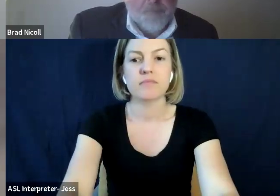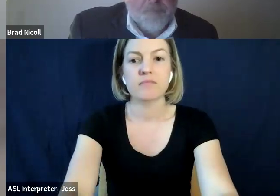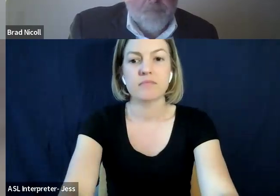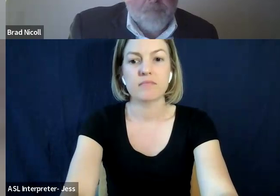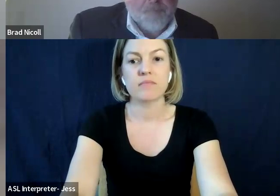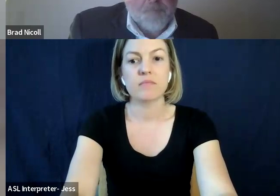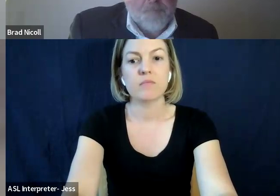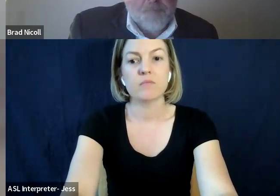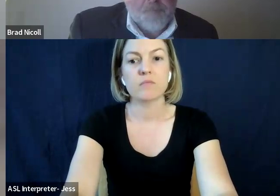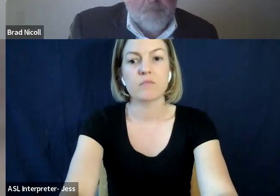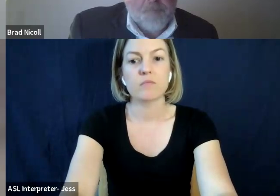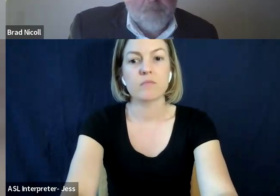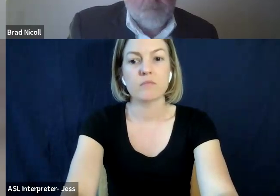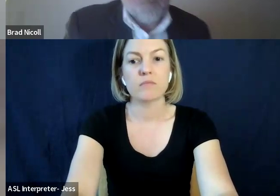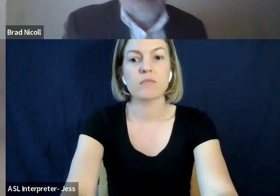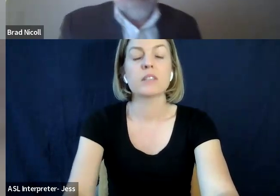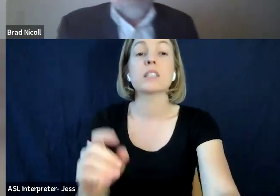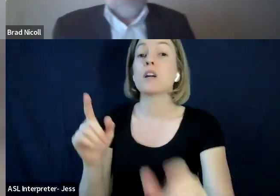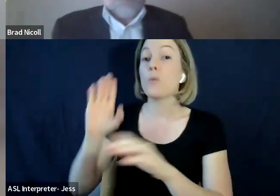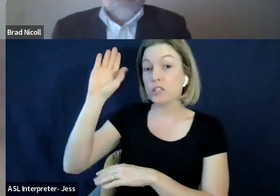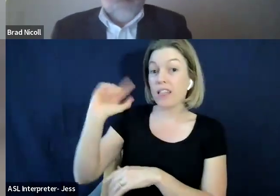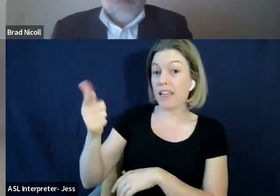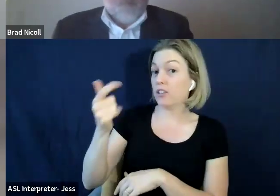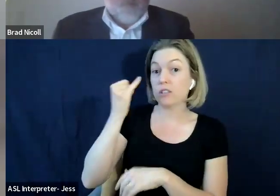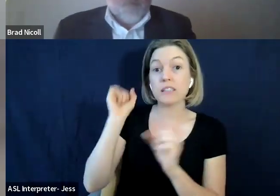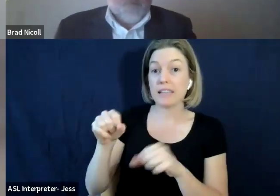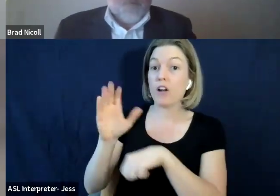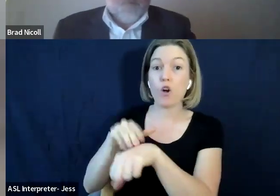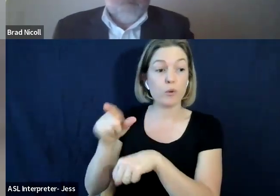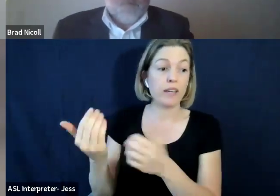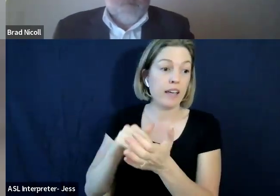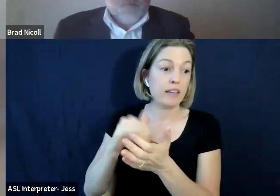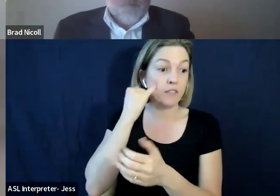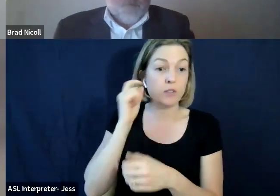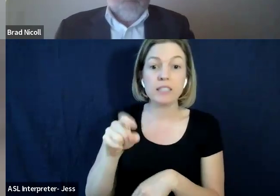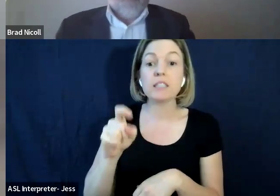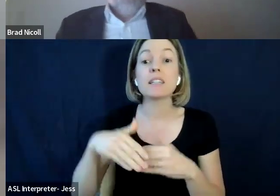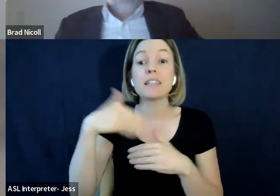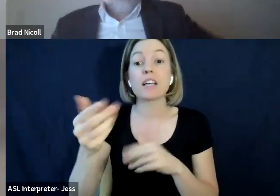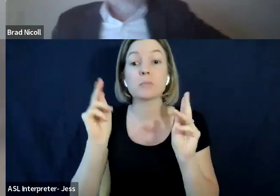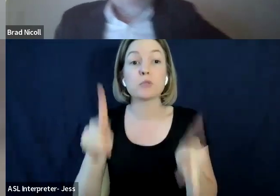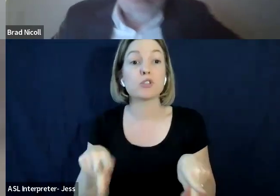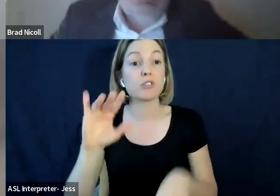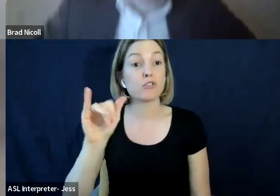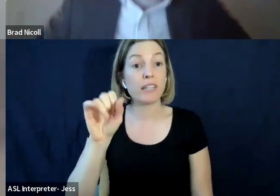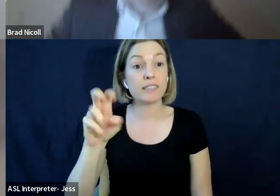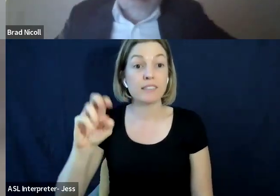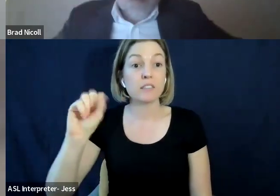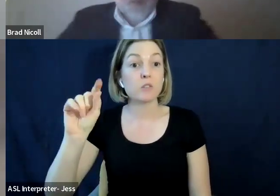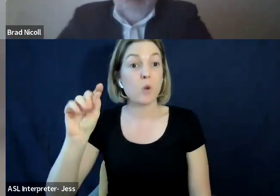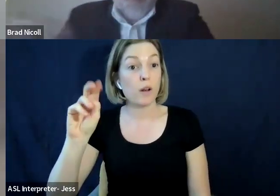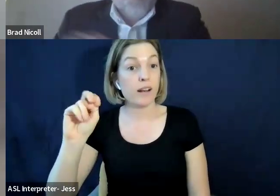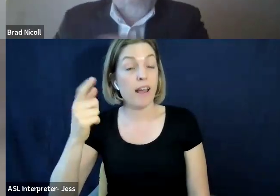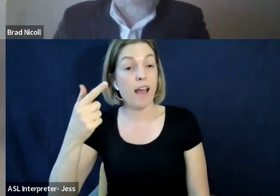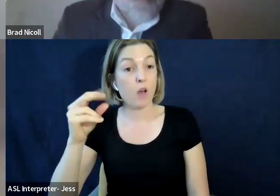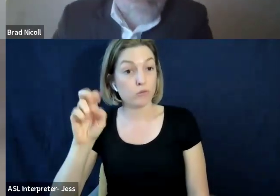you, Freedom, and feel free to raise your hand later and we'll be sure to call on you. Next on the line is Jason Stonehouse. I'm